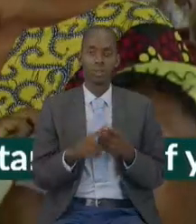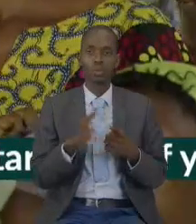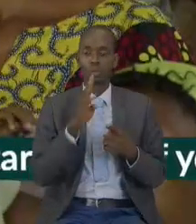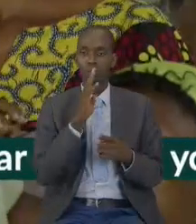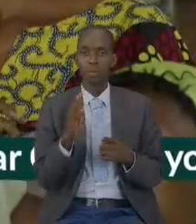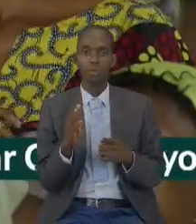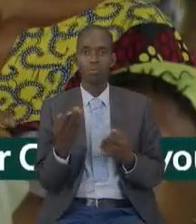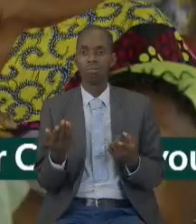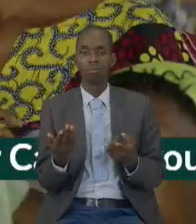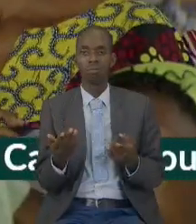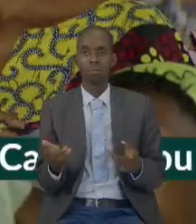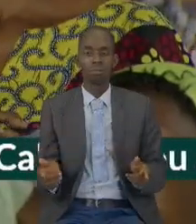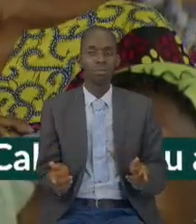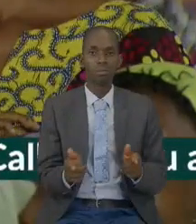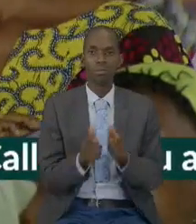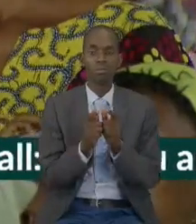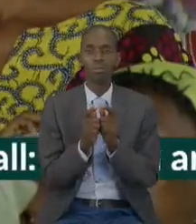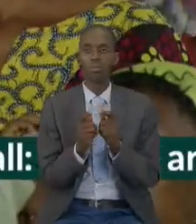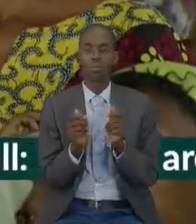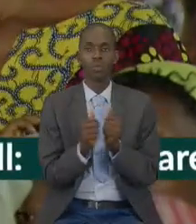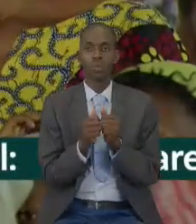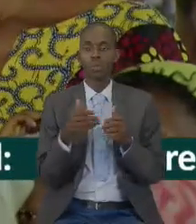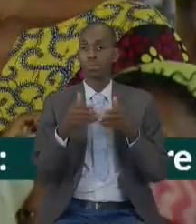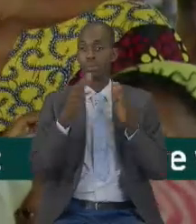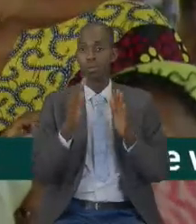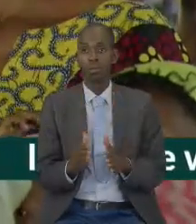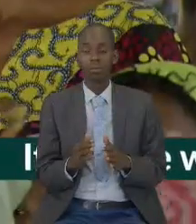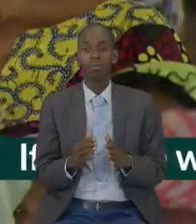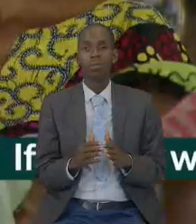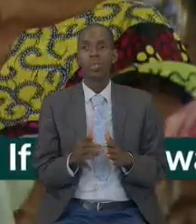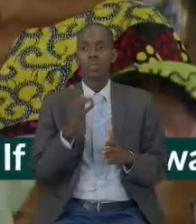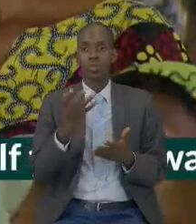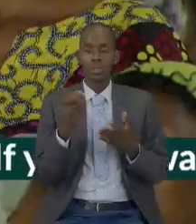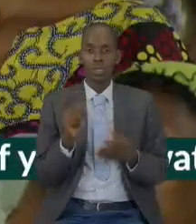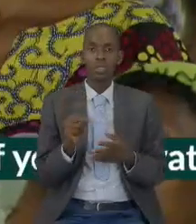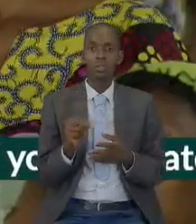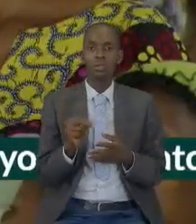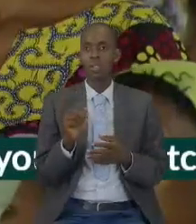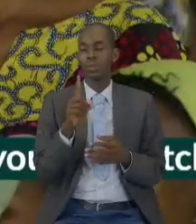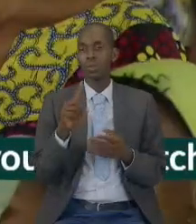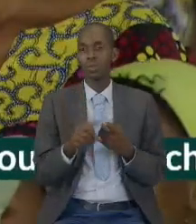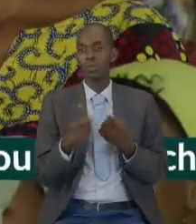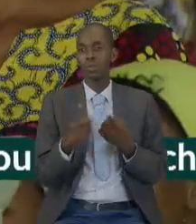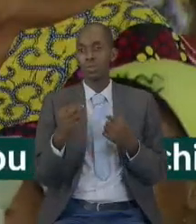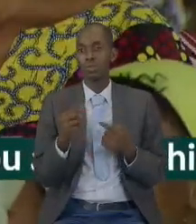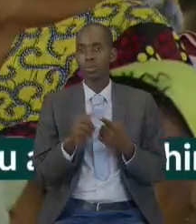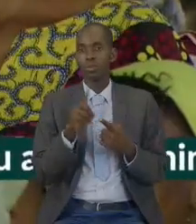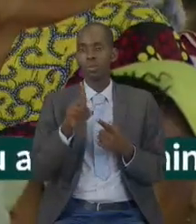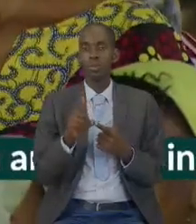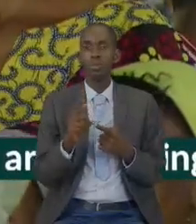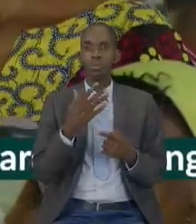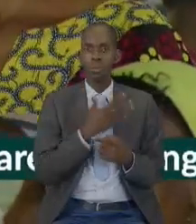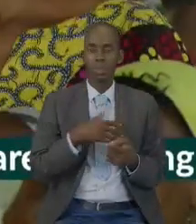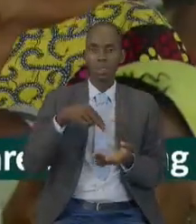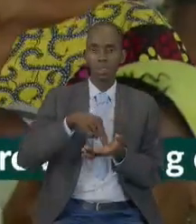road. Hands up, please, hands up. Hands up. By the railings upstairs there,